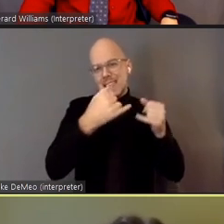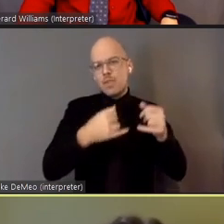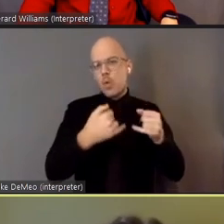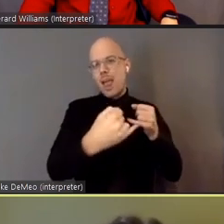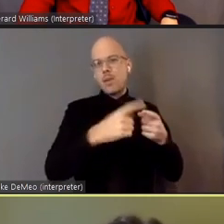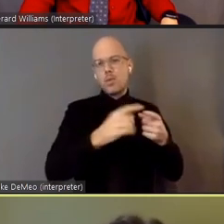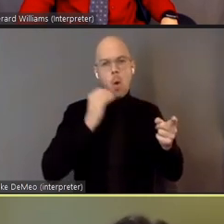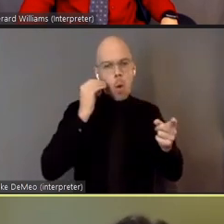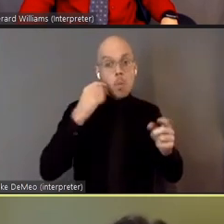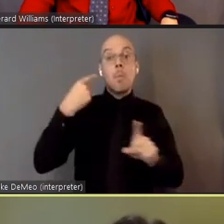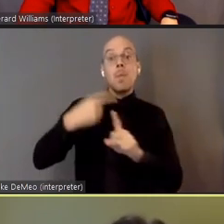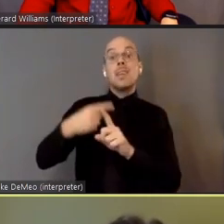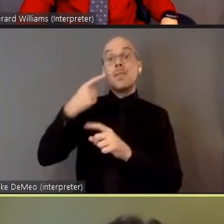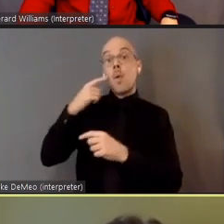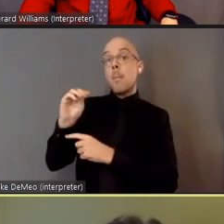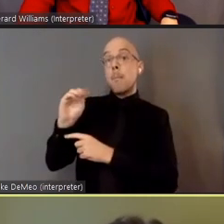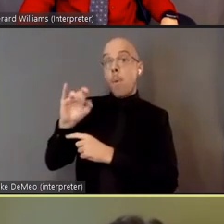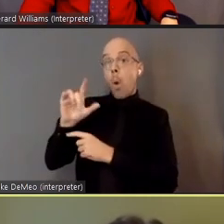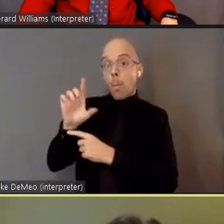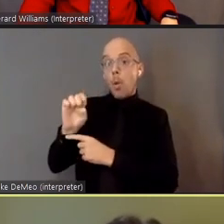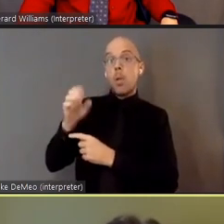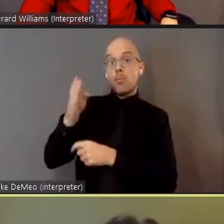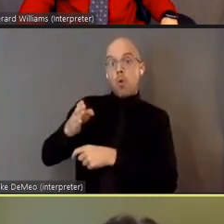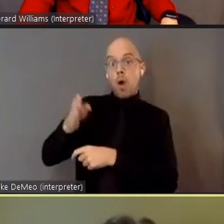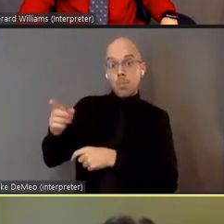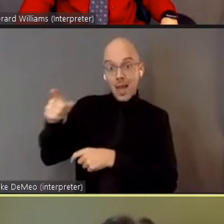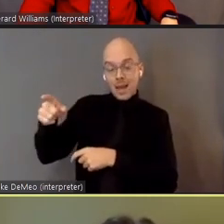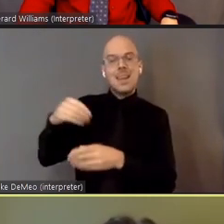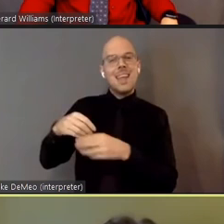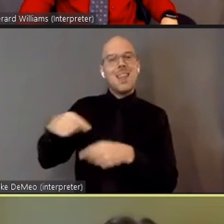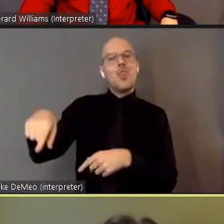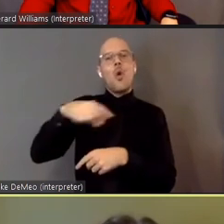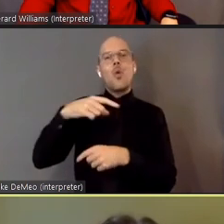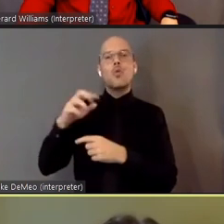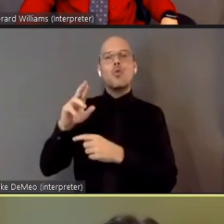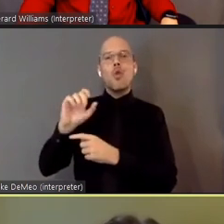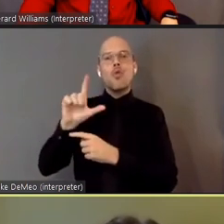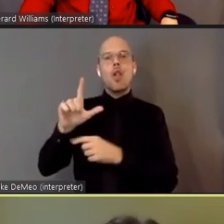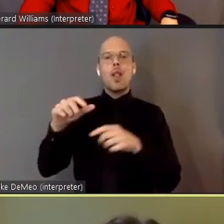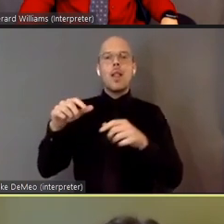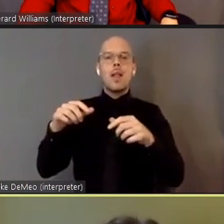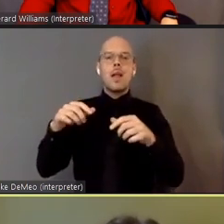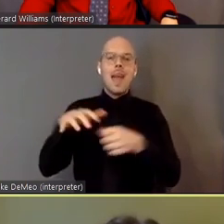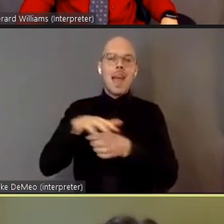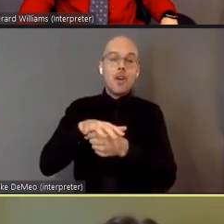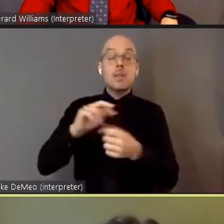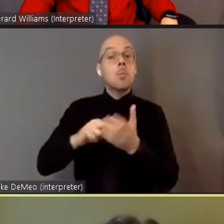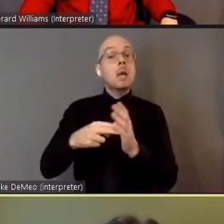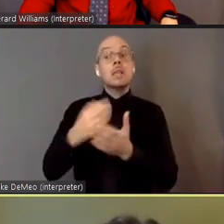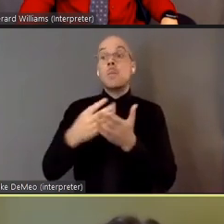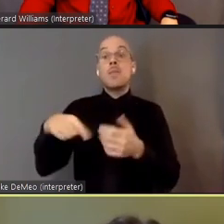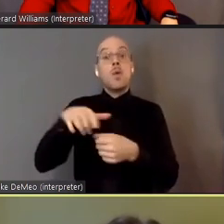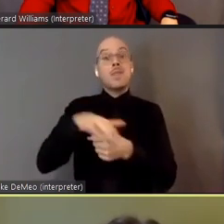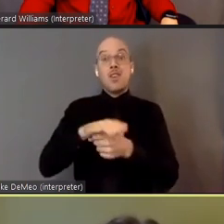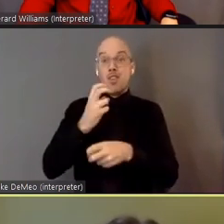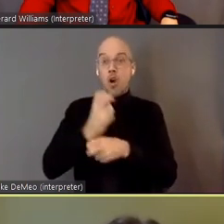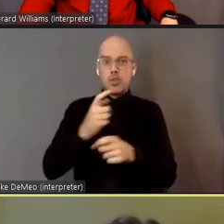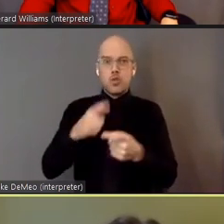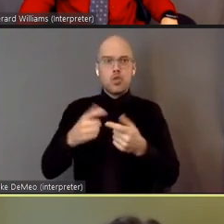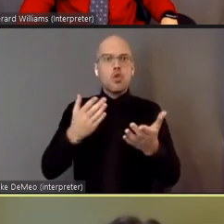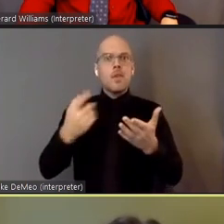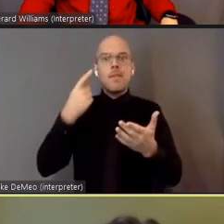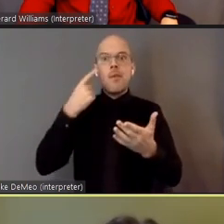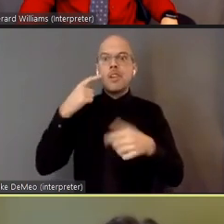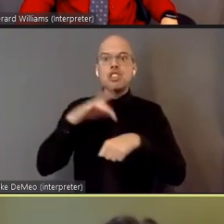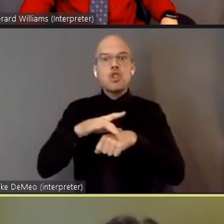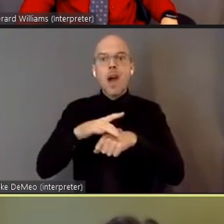broadband in rural areas that either are difficult to serve for geographic reasons or areas that are